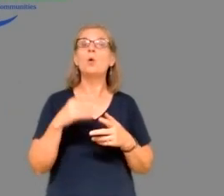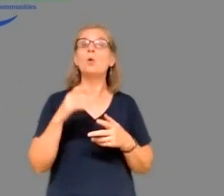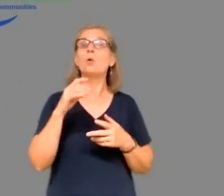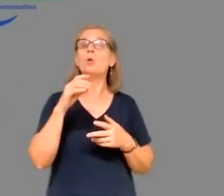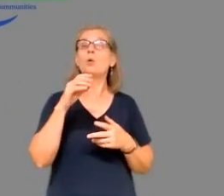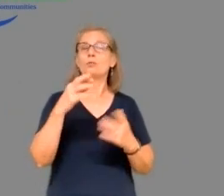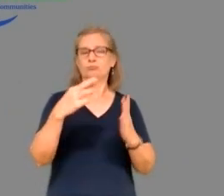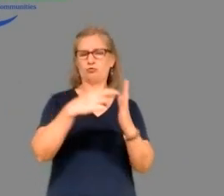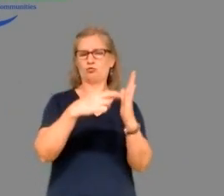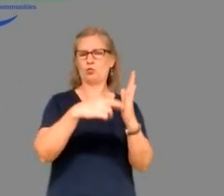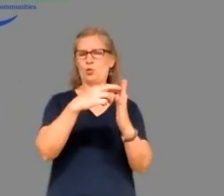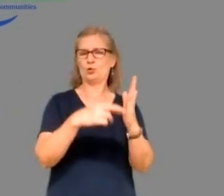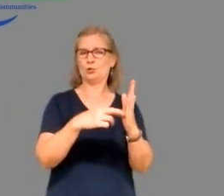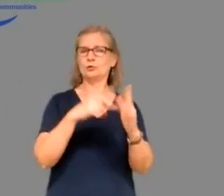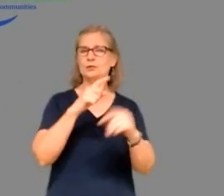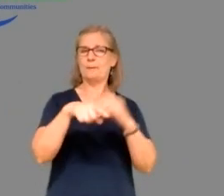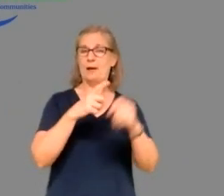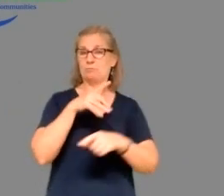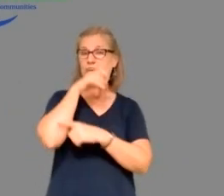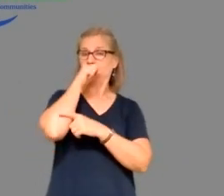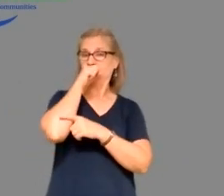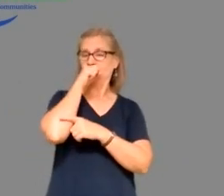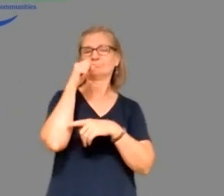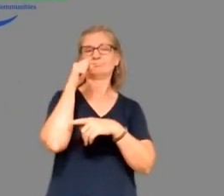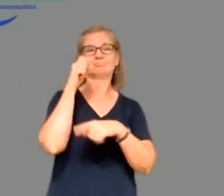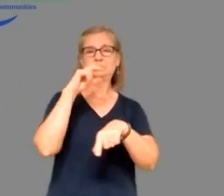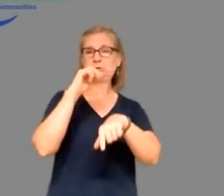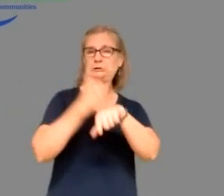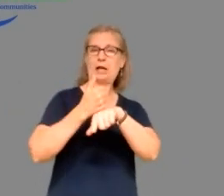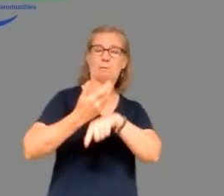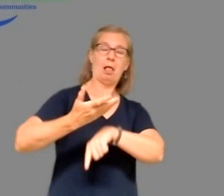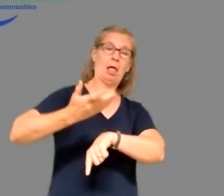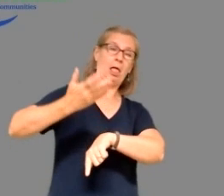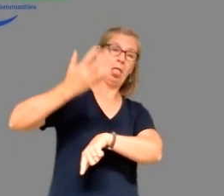for a long time. That's not information that we share. So,